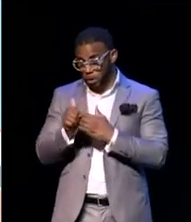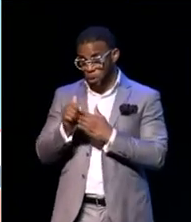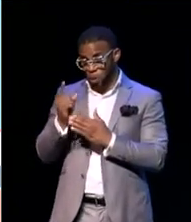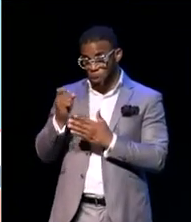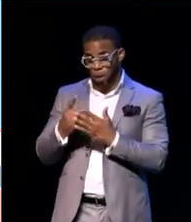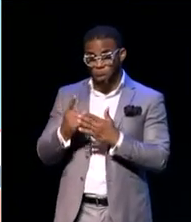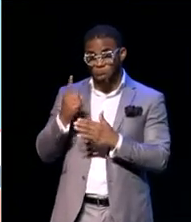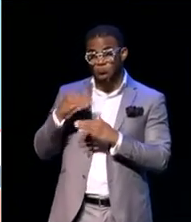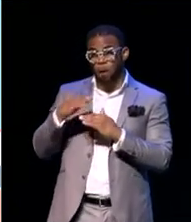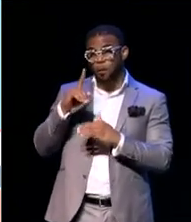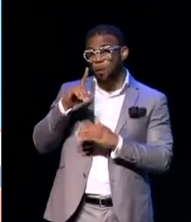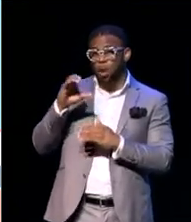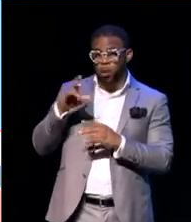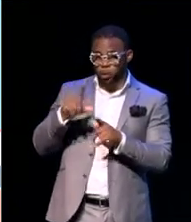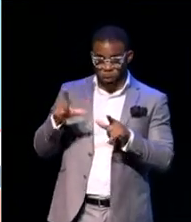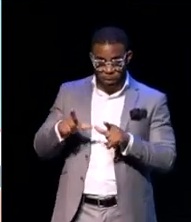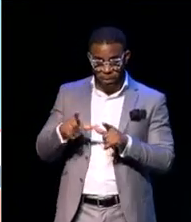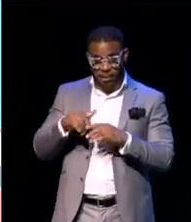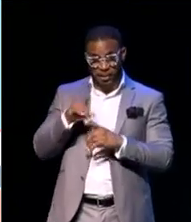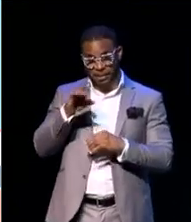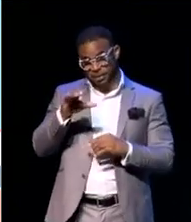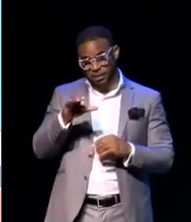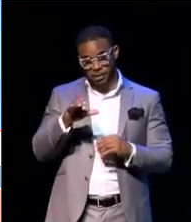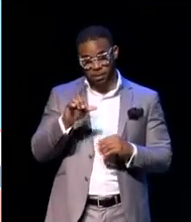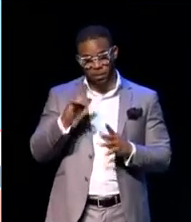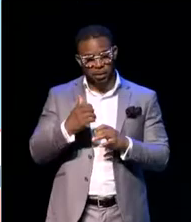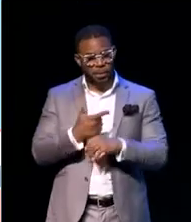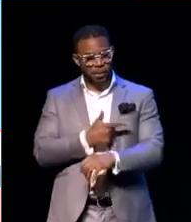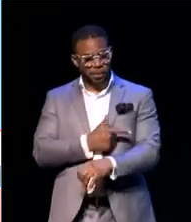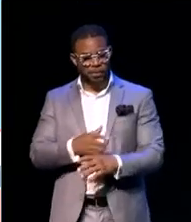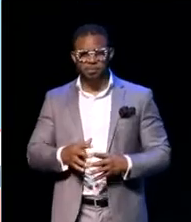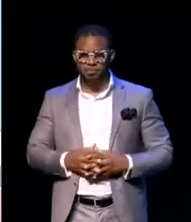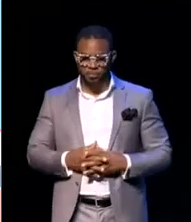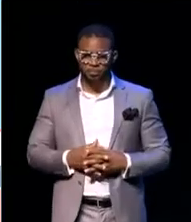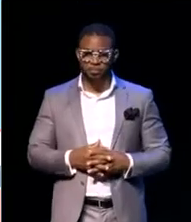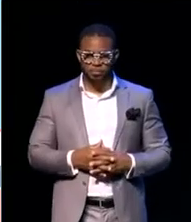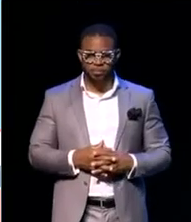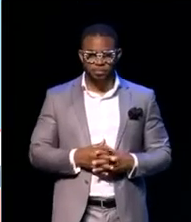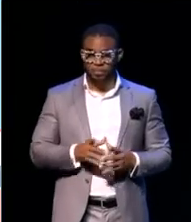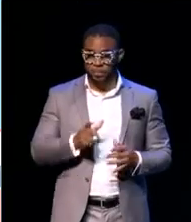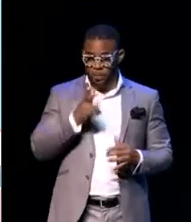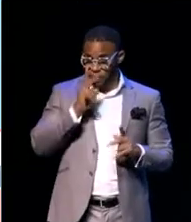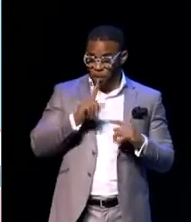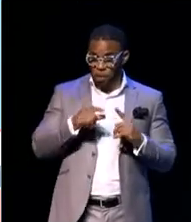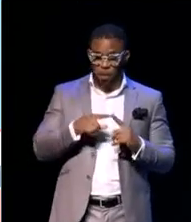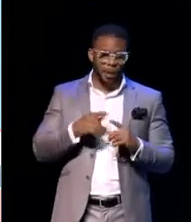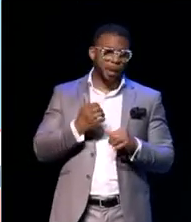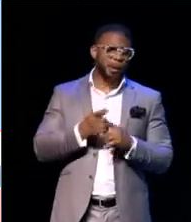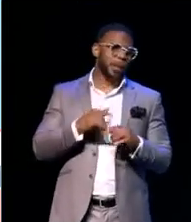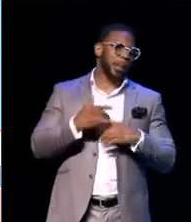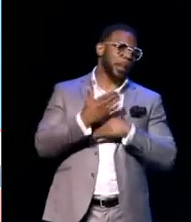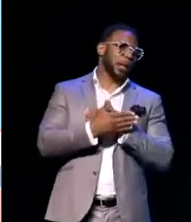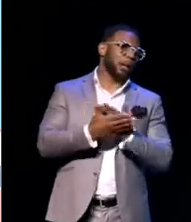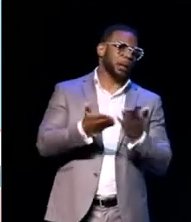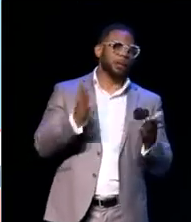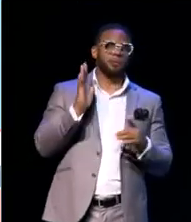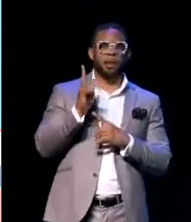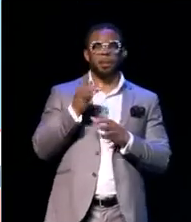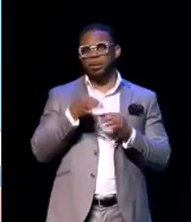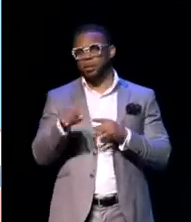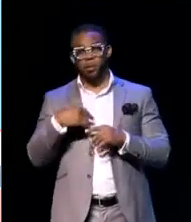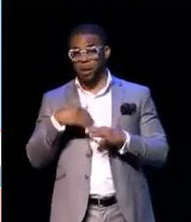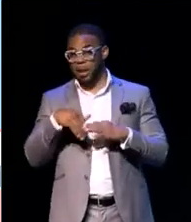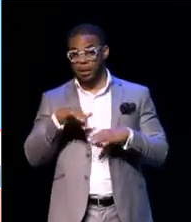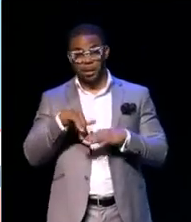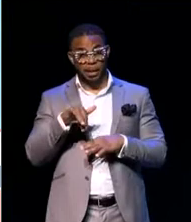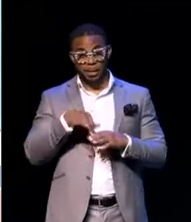of the over 100 locations in the District of Columbia where you can get a vaccine. You hear people talk about everybody in the country is 5 minutes away. We're less